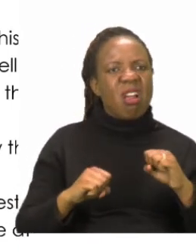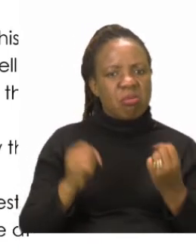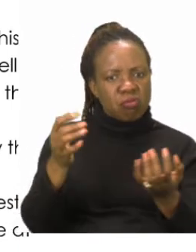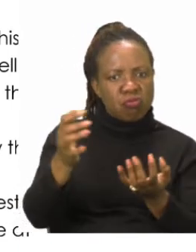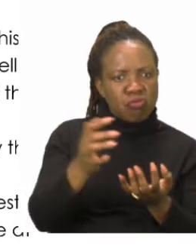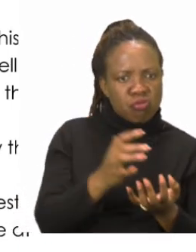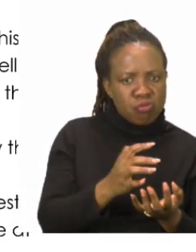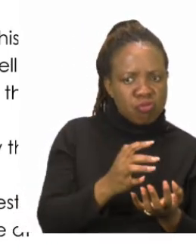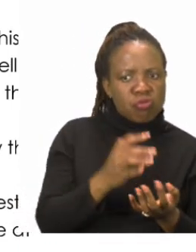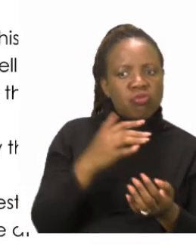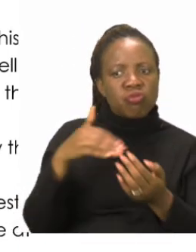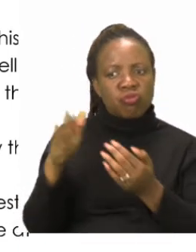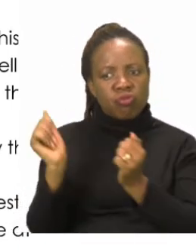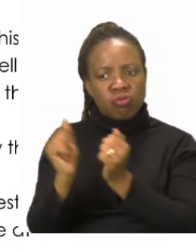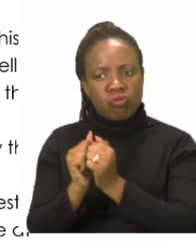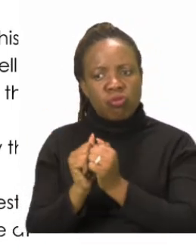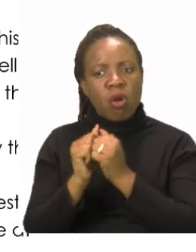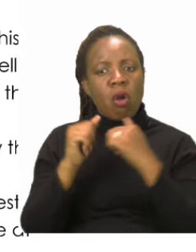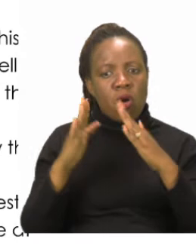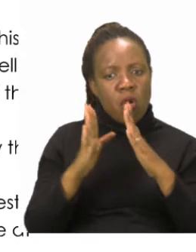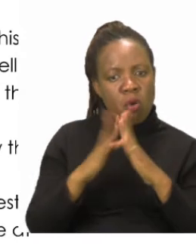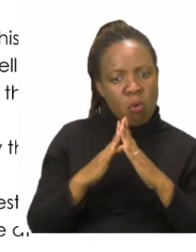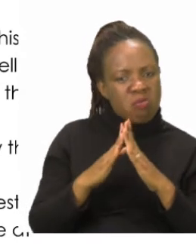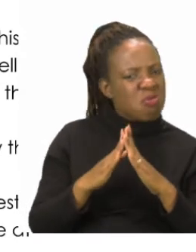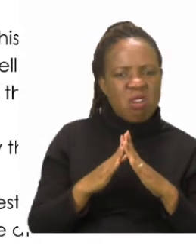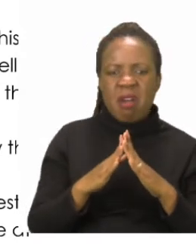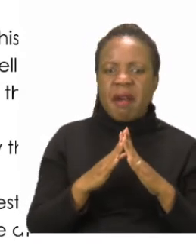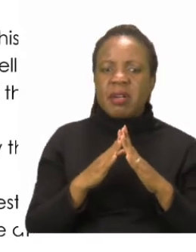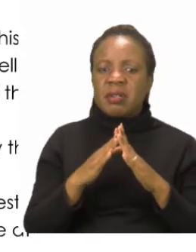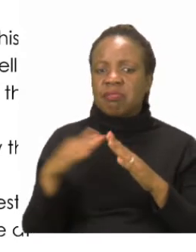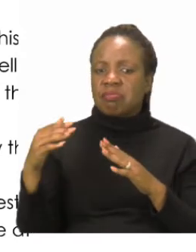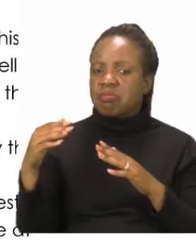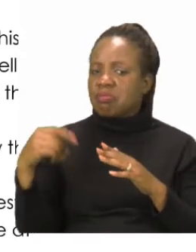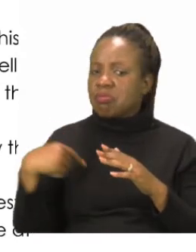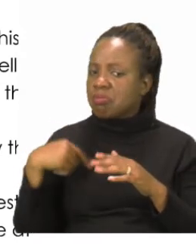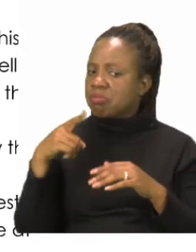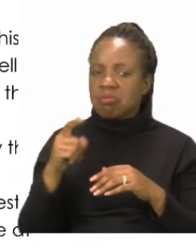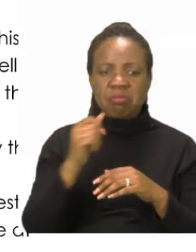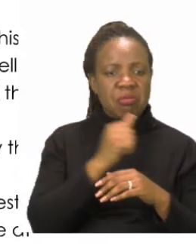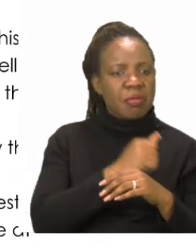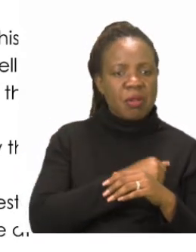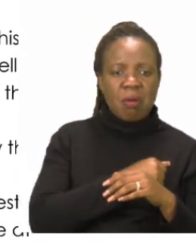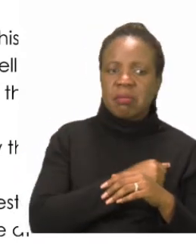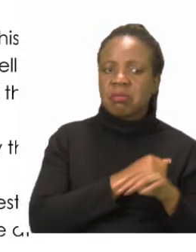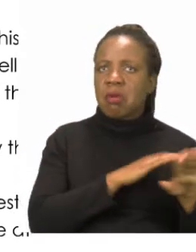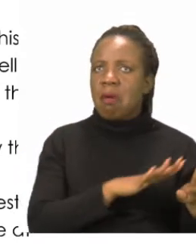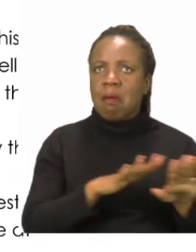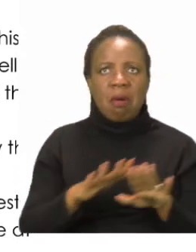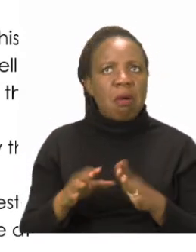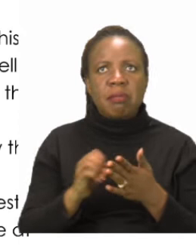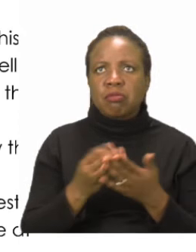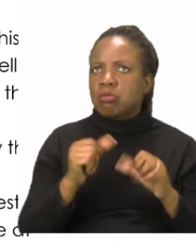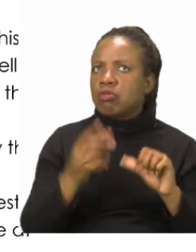no longer be poor. Just when Jack was going to leave the castle, the giant woke